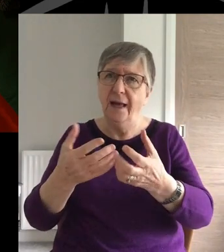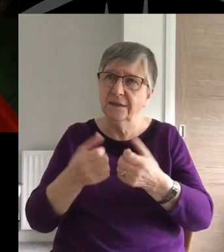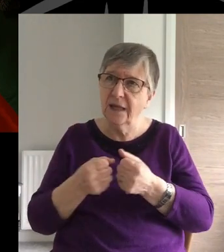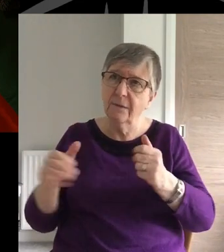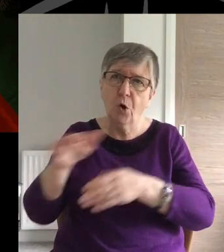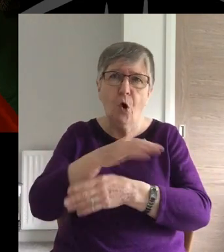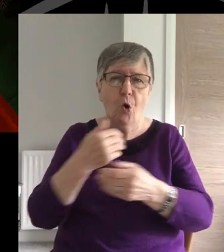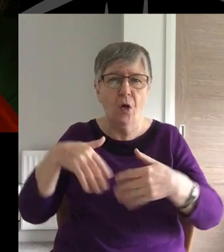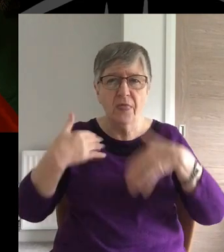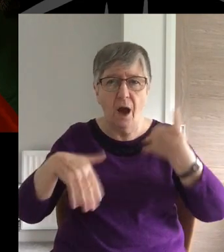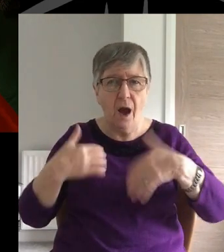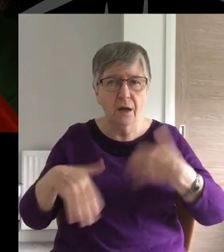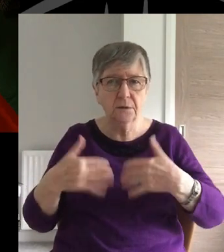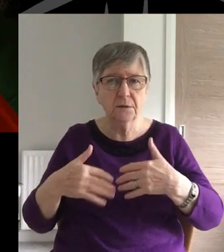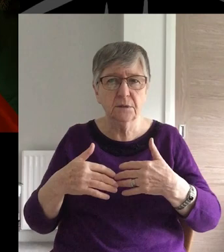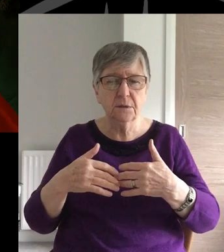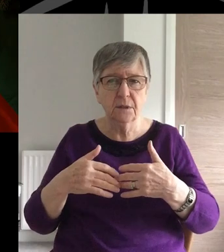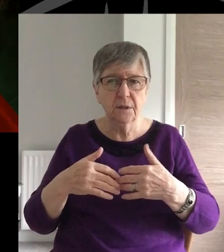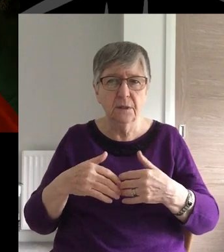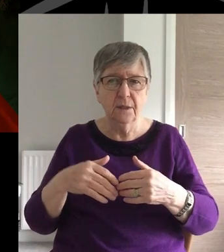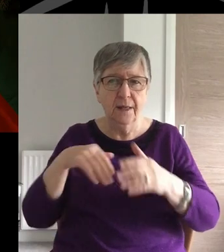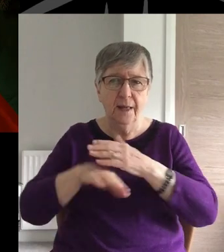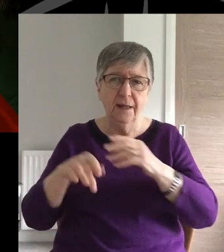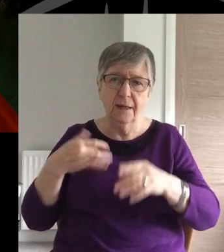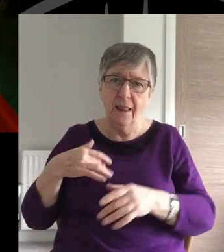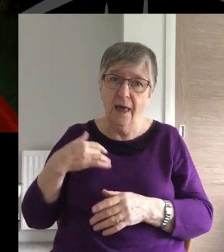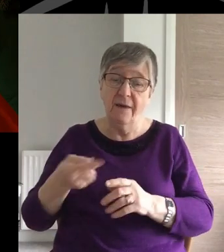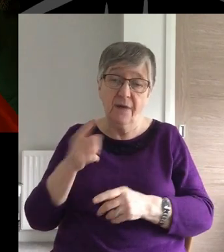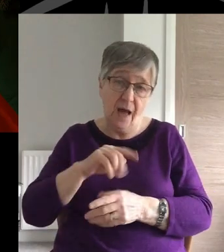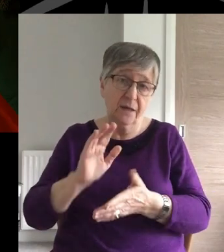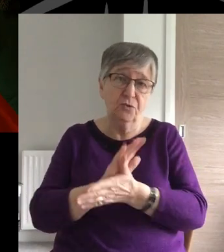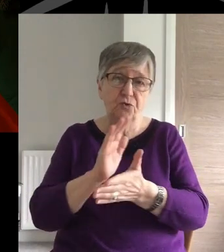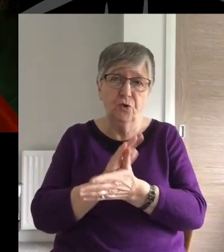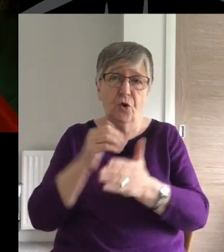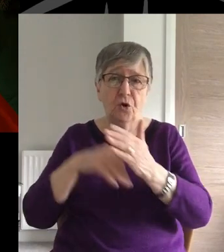the hurts and sorenesses as well as the joys and delights of life.